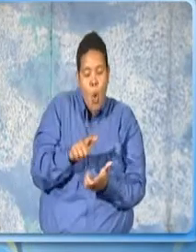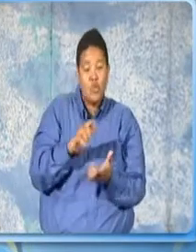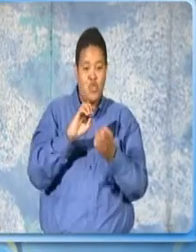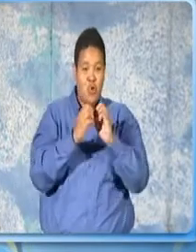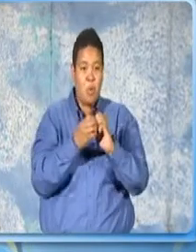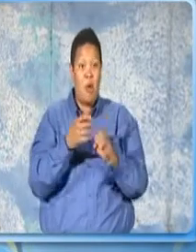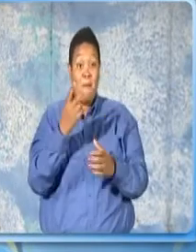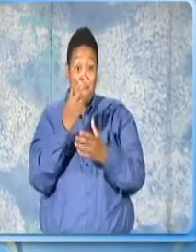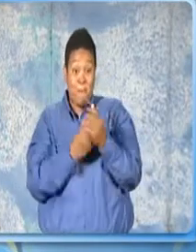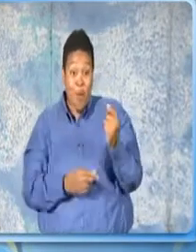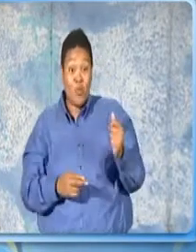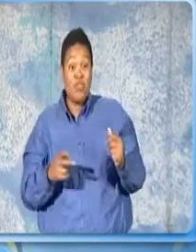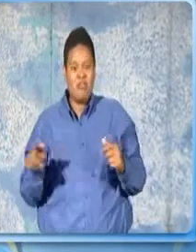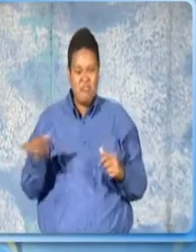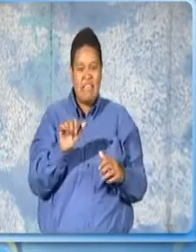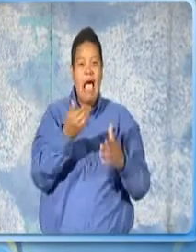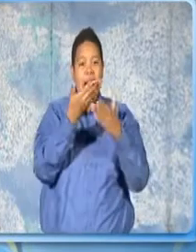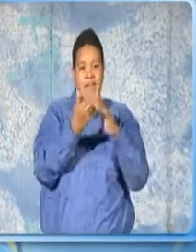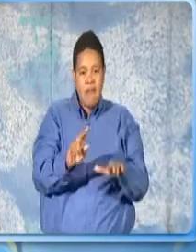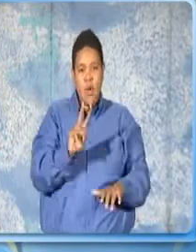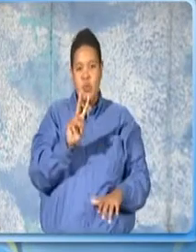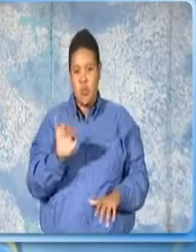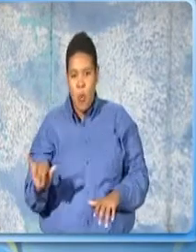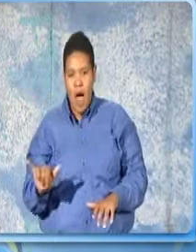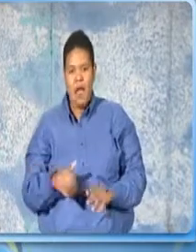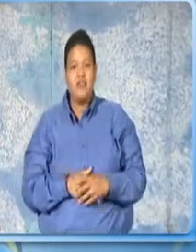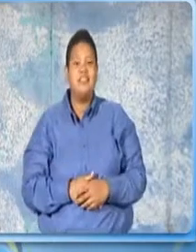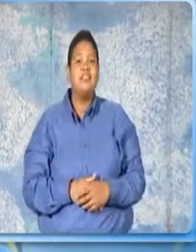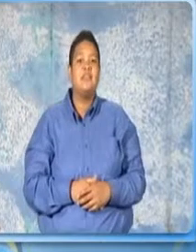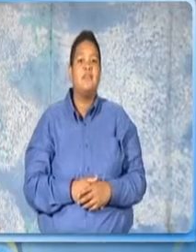both denominators can divide into.